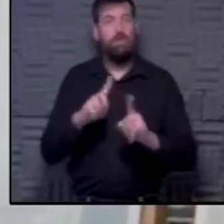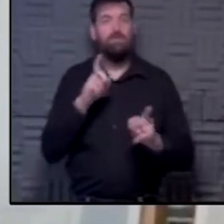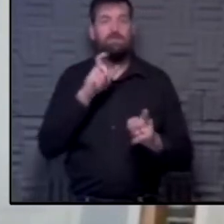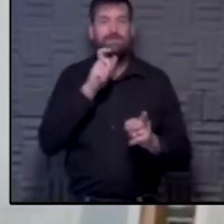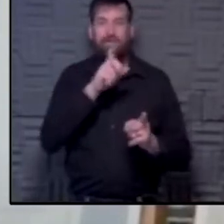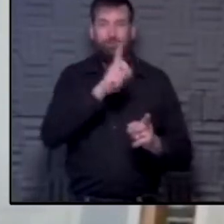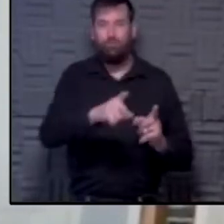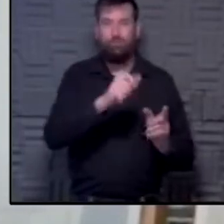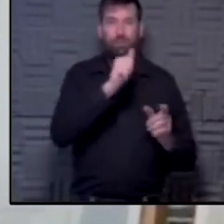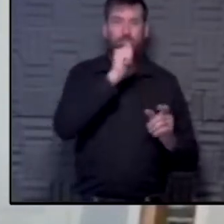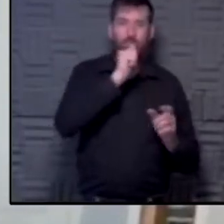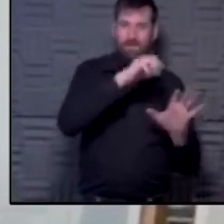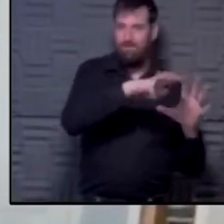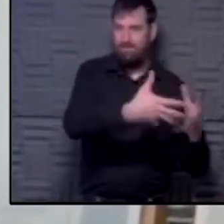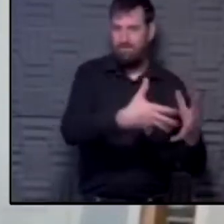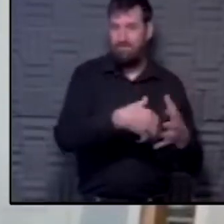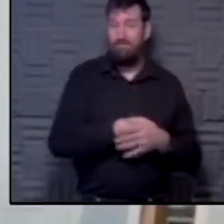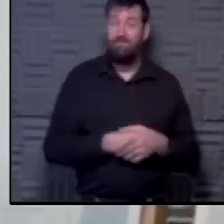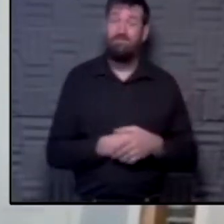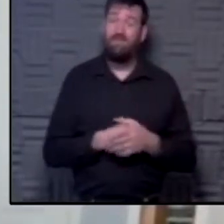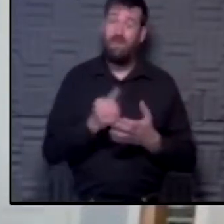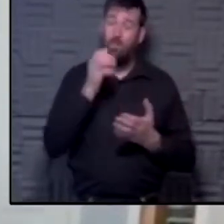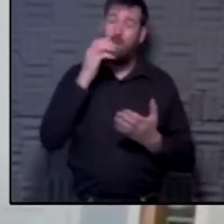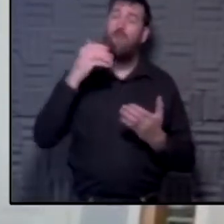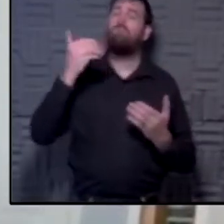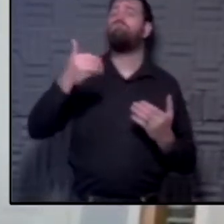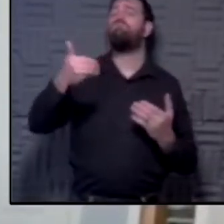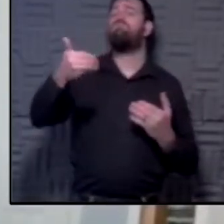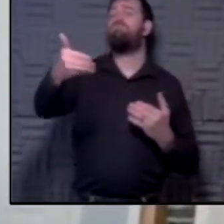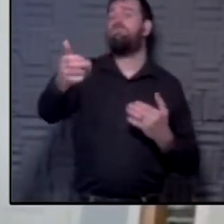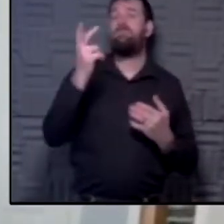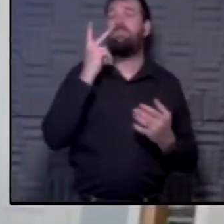sector. So this is going to play itself out, and I think